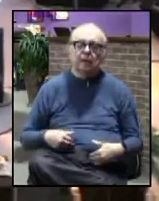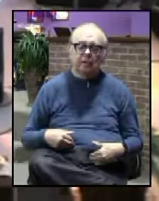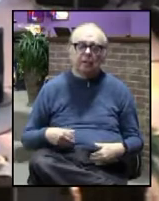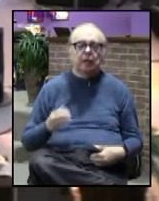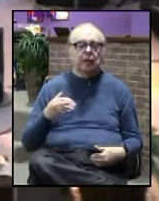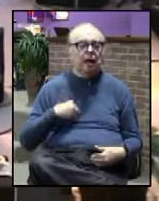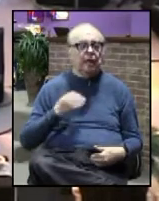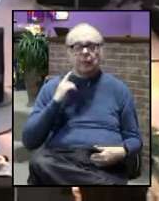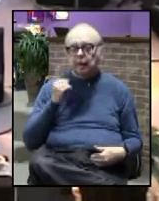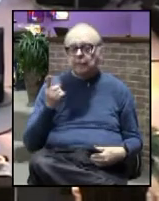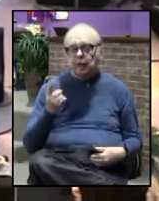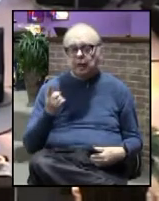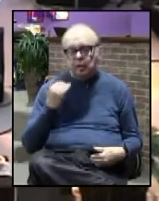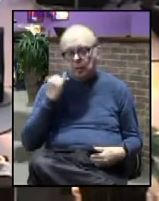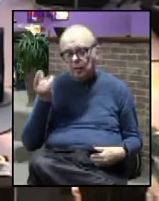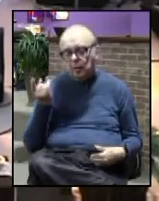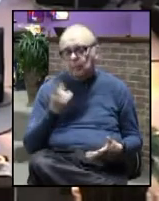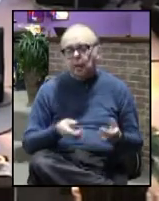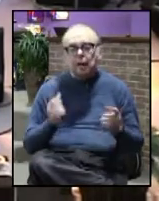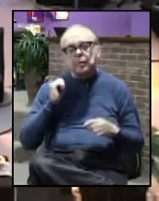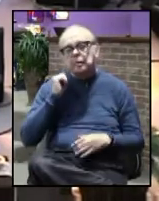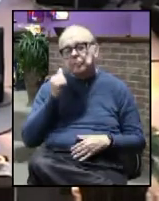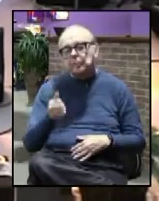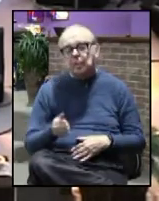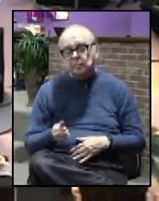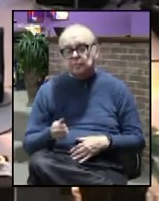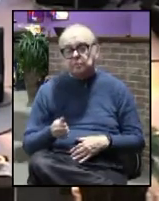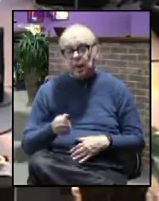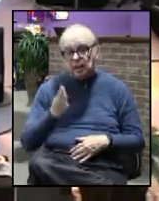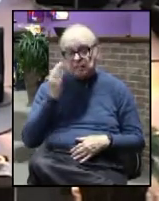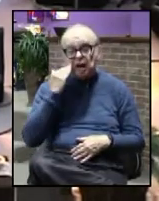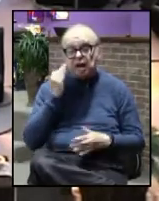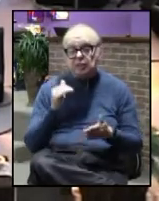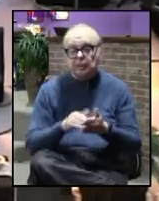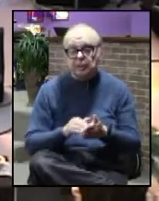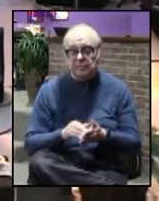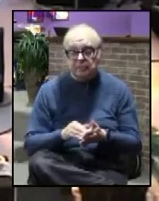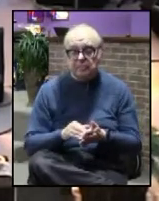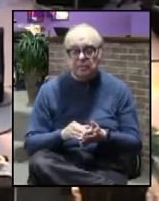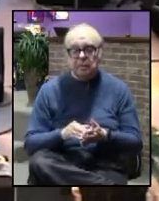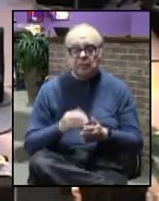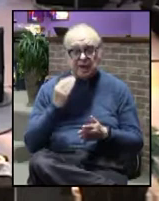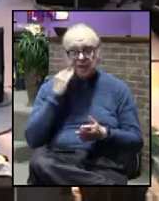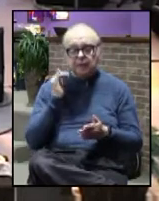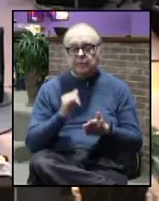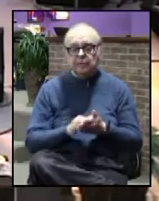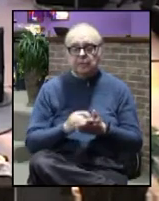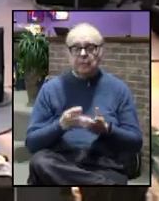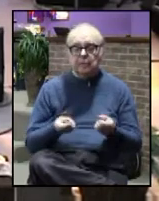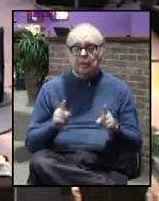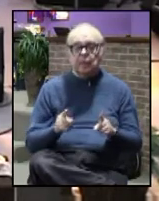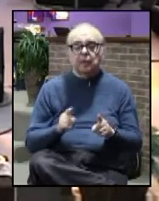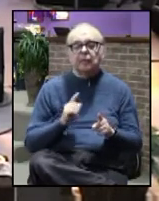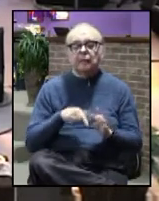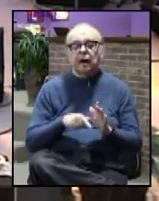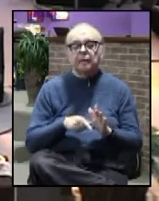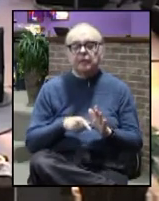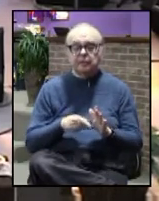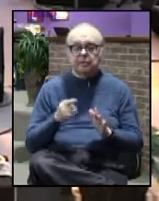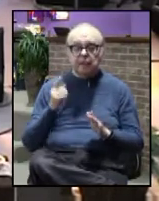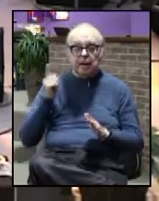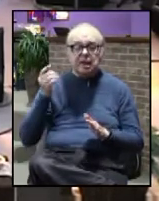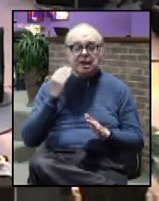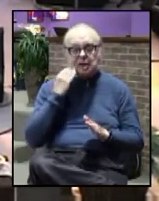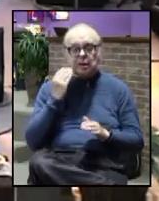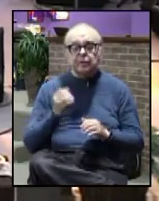You have no idea what's going to happen to you tomorrow. He does. You don't know what's going to happen to you in 5 minutes from now. He